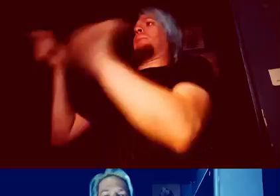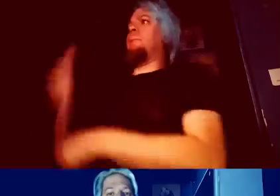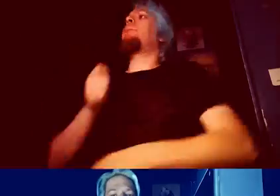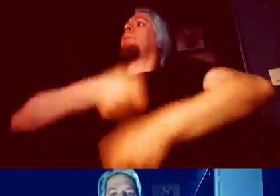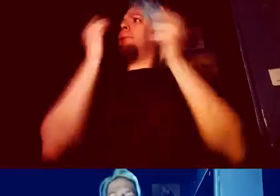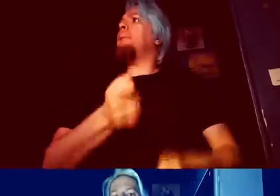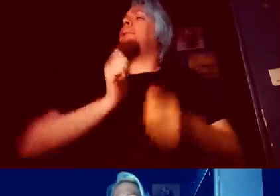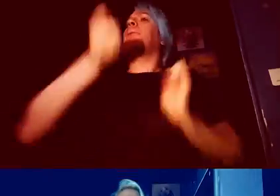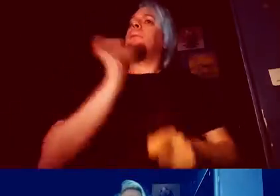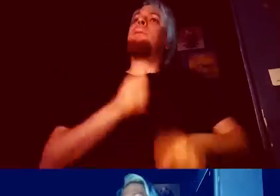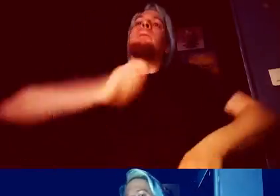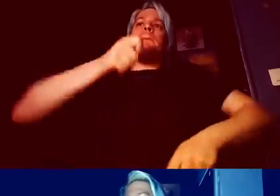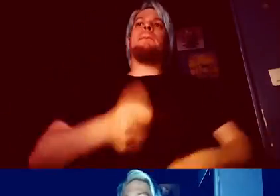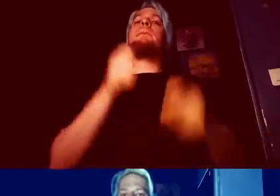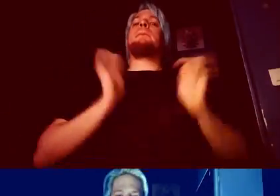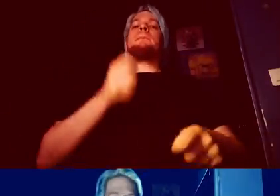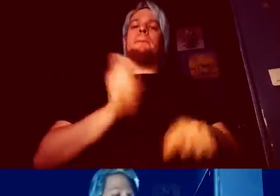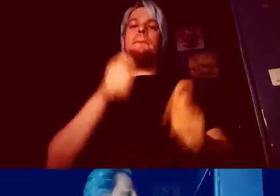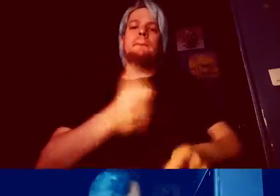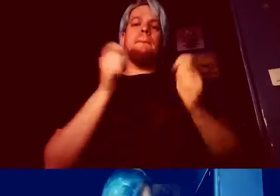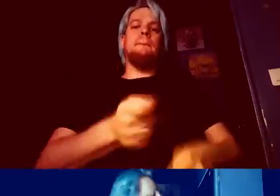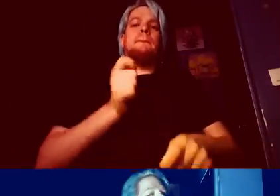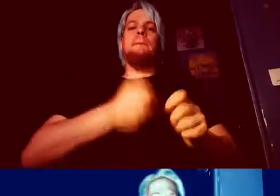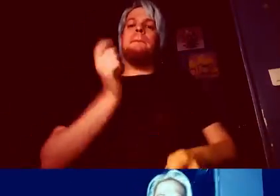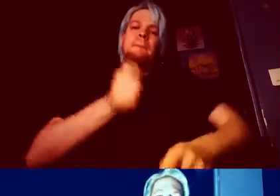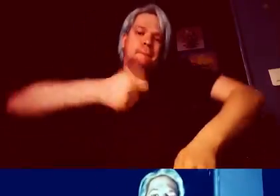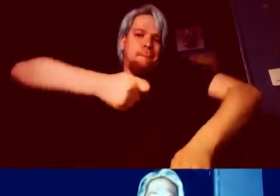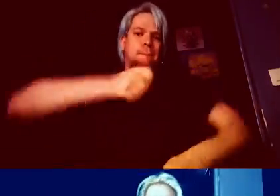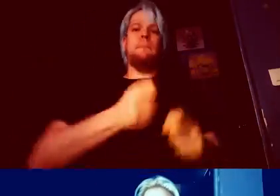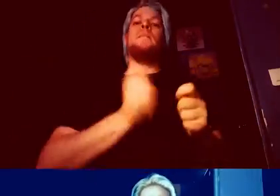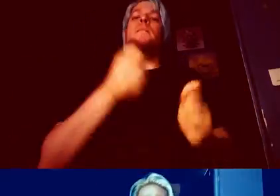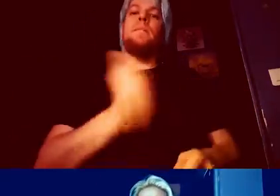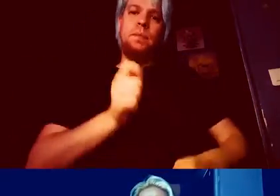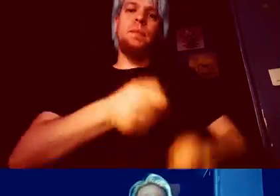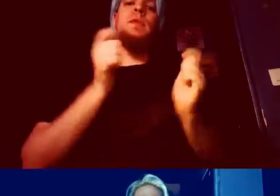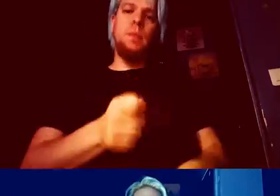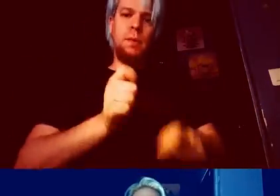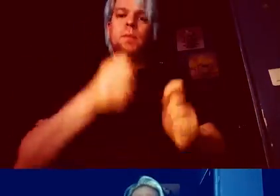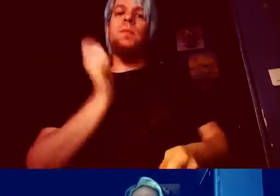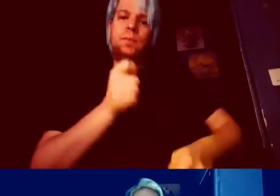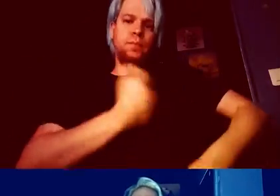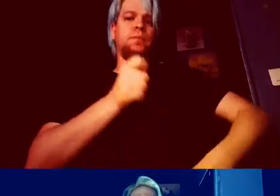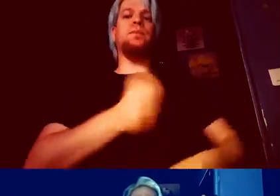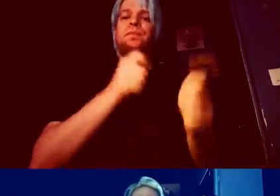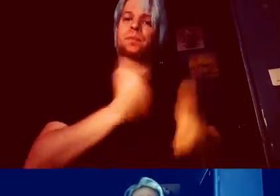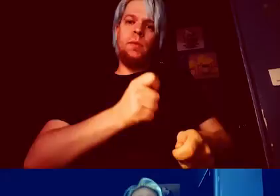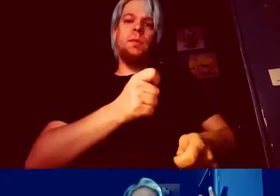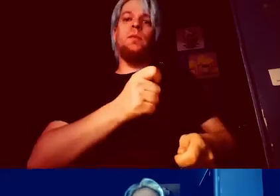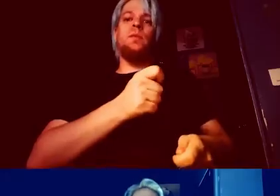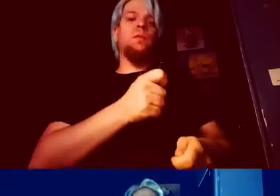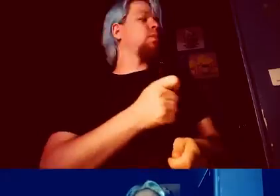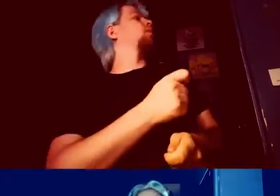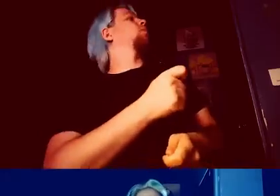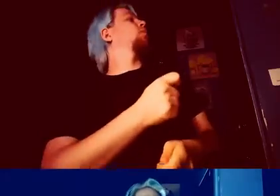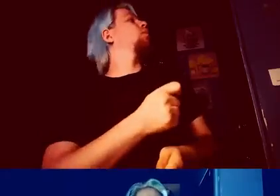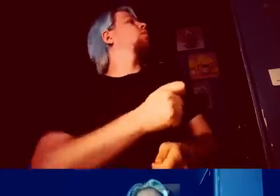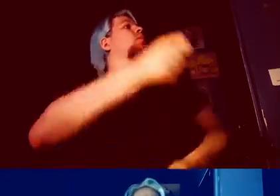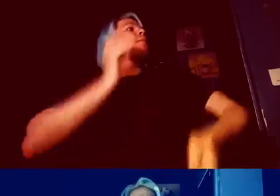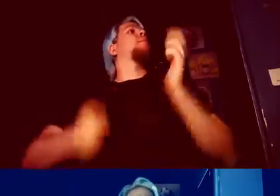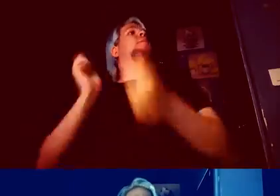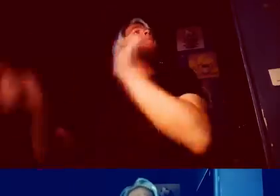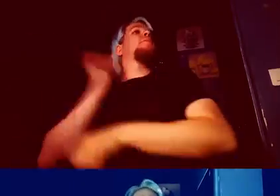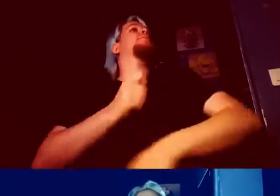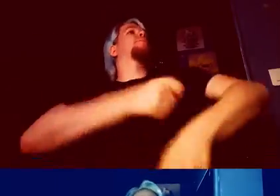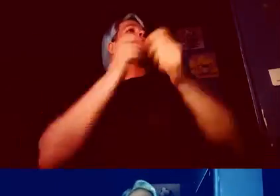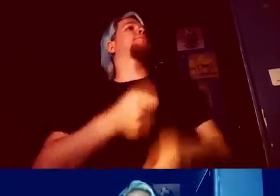With stuff things off fresh with some funky beat Add some heavy metal yelling right on top of it